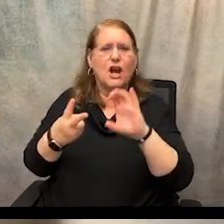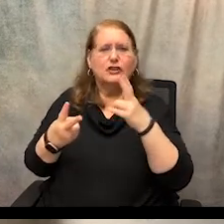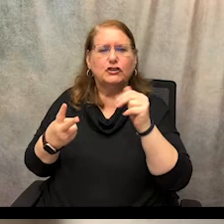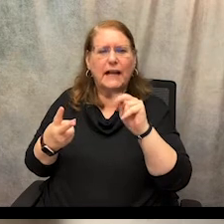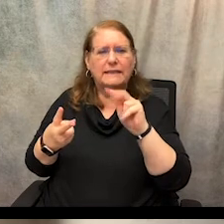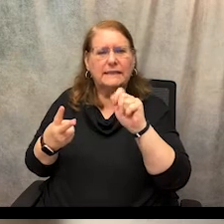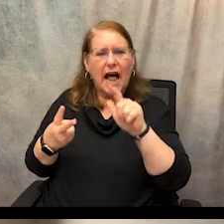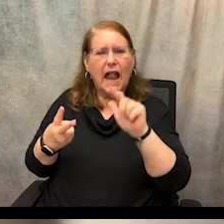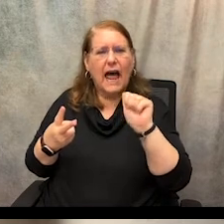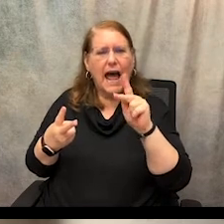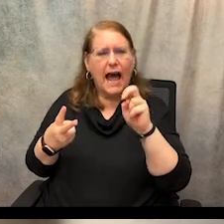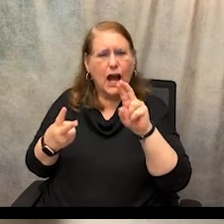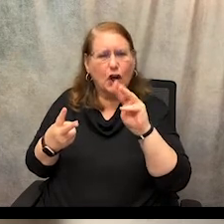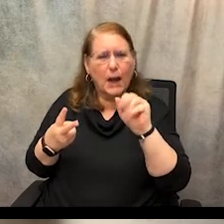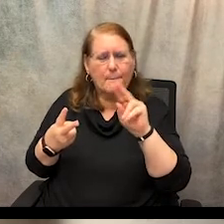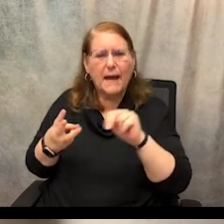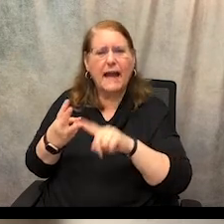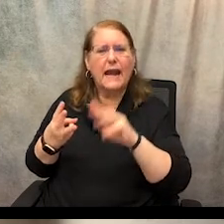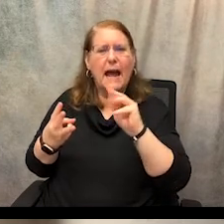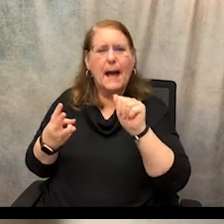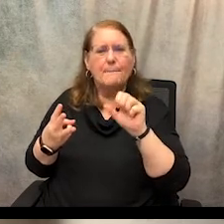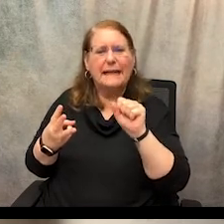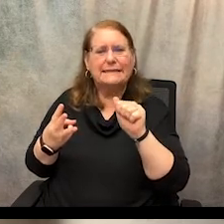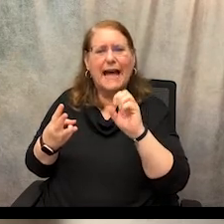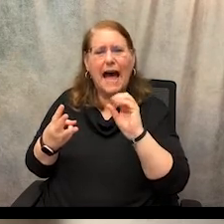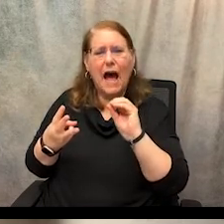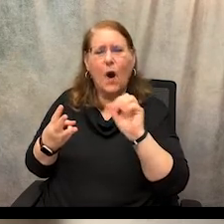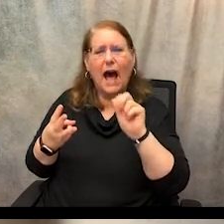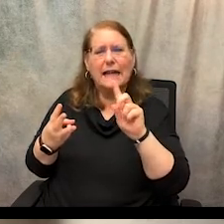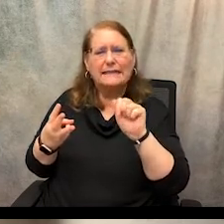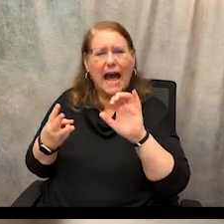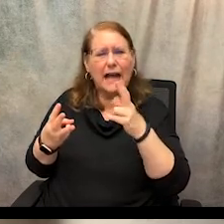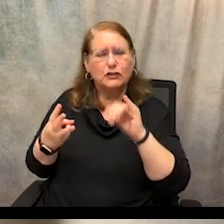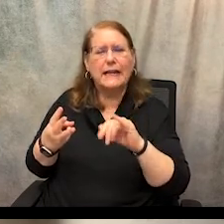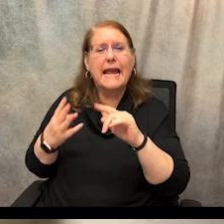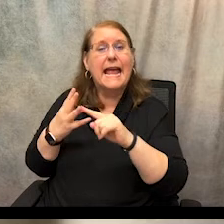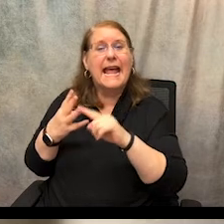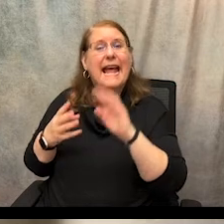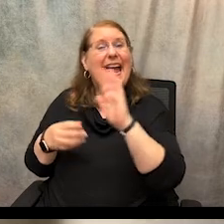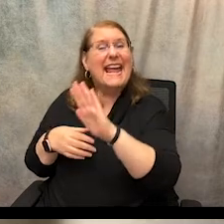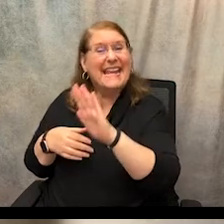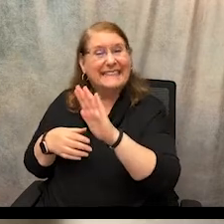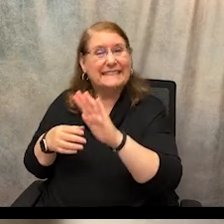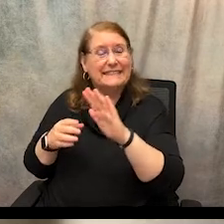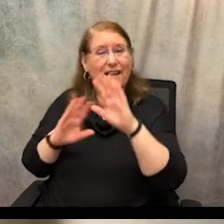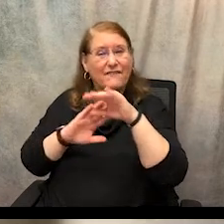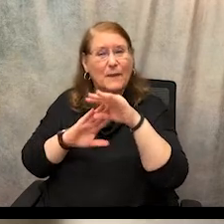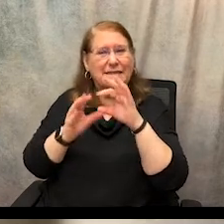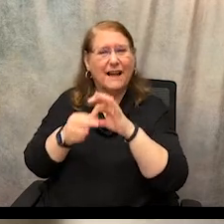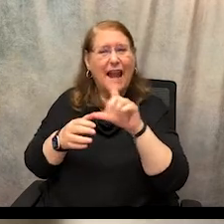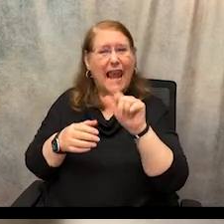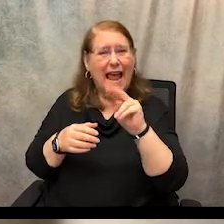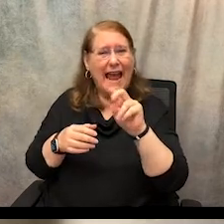named Masao Adachi, whose landscape films sort of speak to this idea that the built